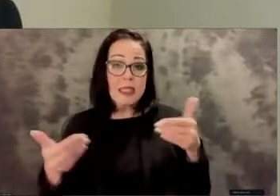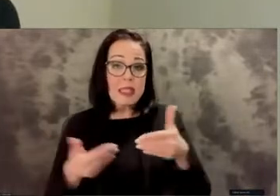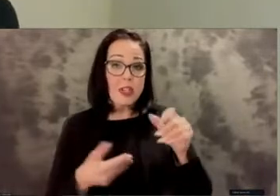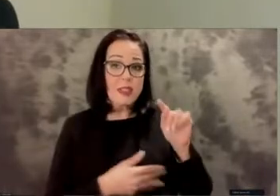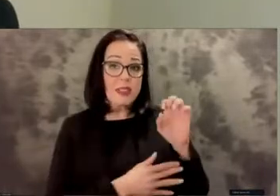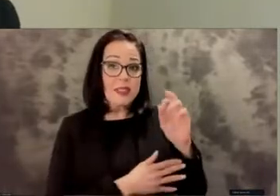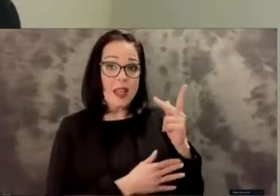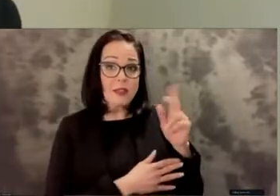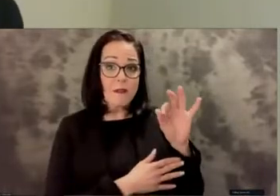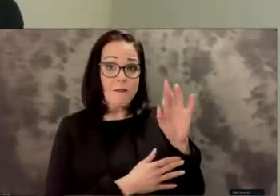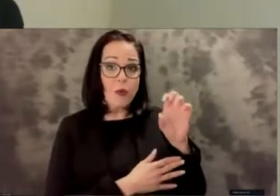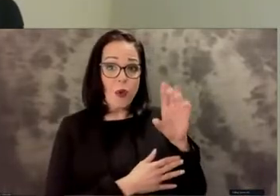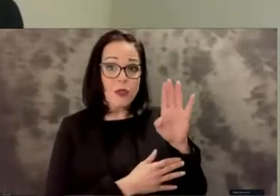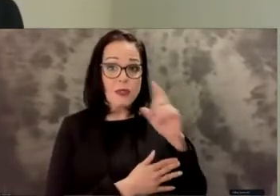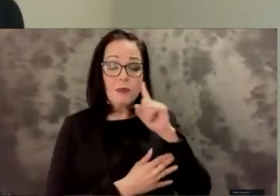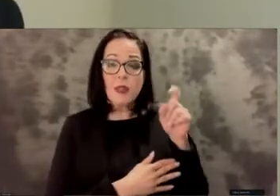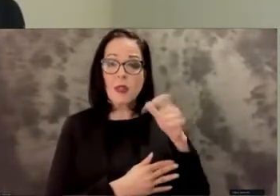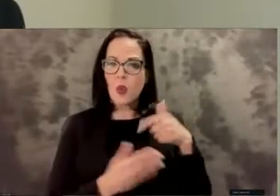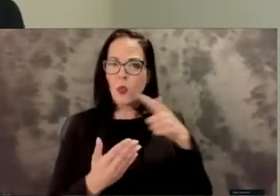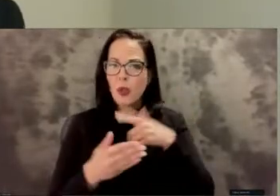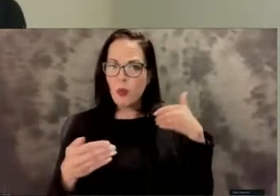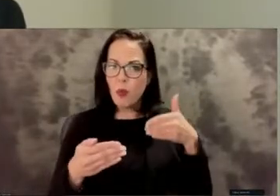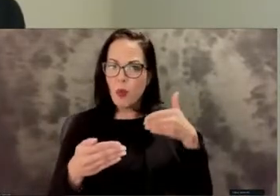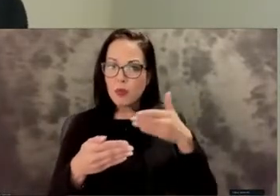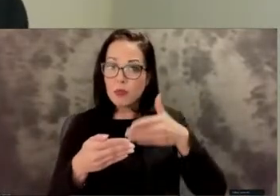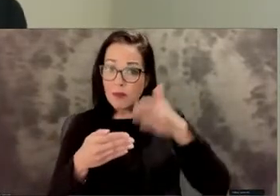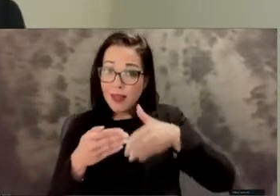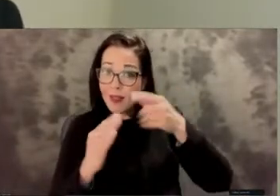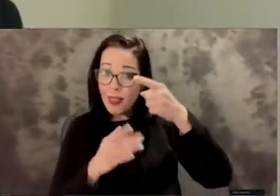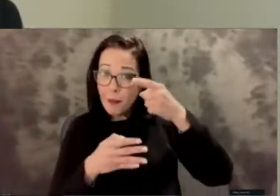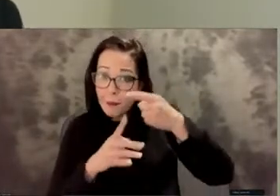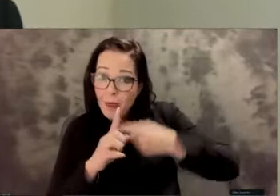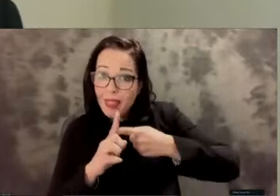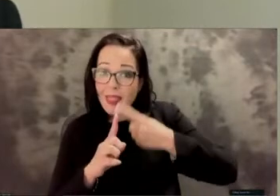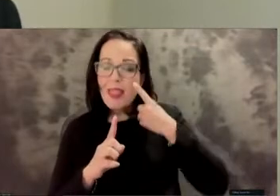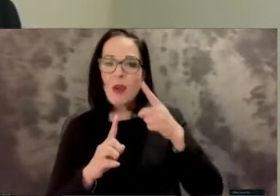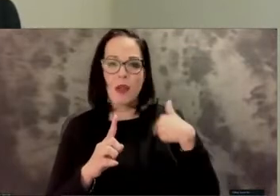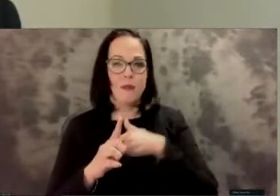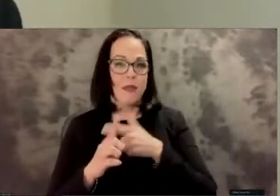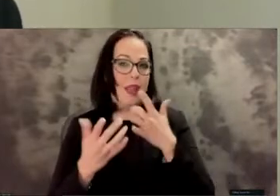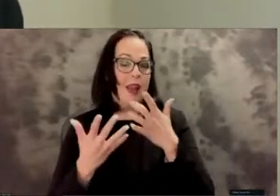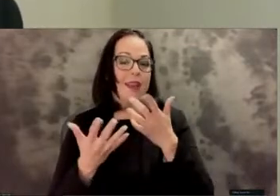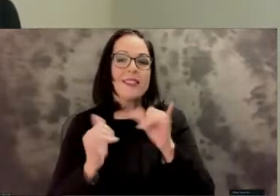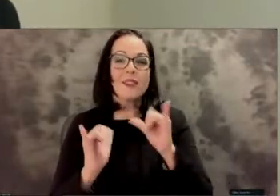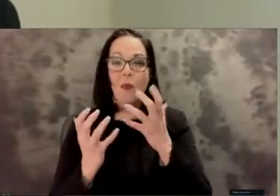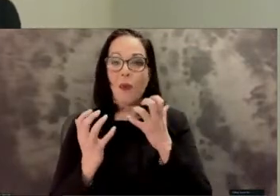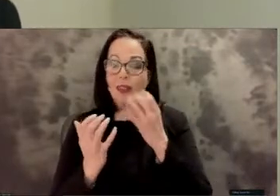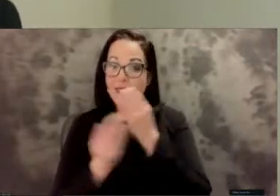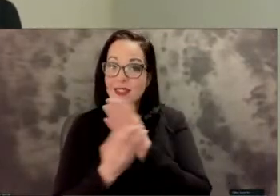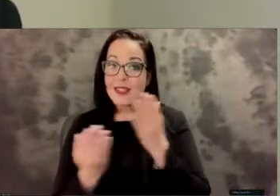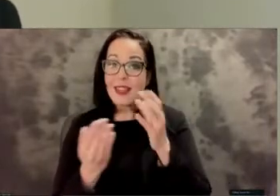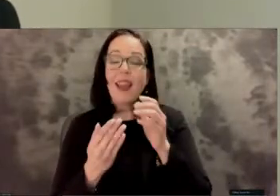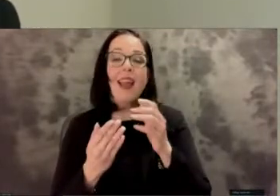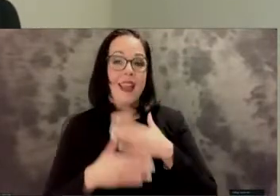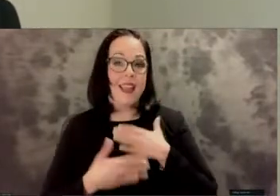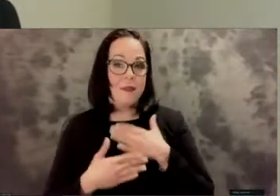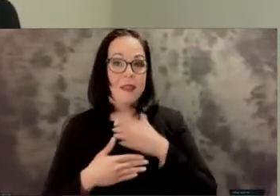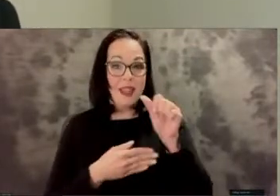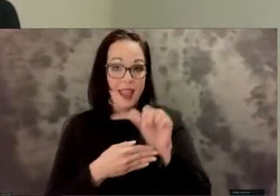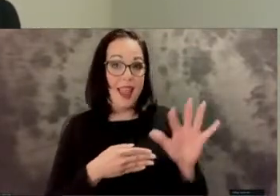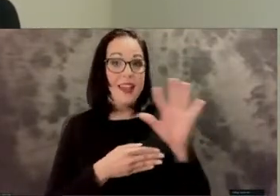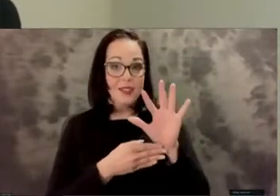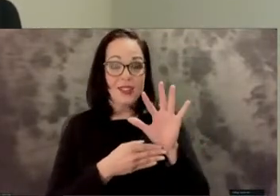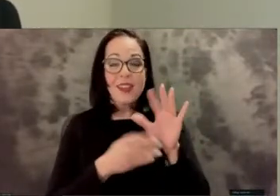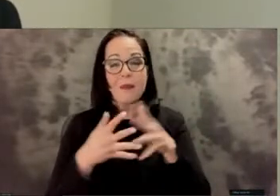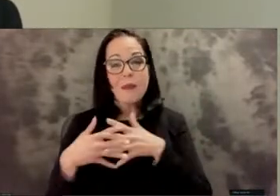the end of the month, I would like still to wish everyone a happy Asian American, Native Hawaiian,